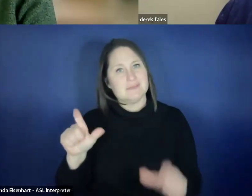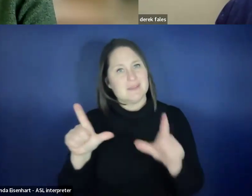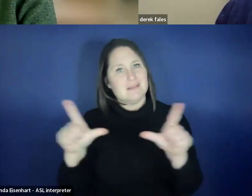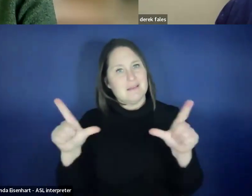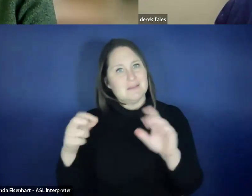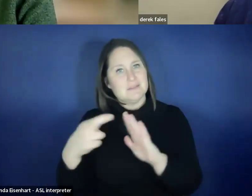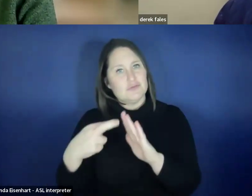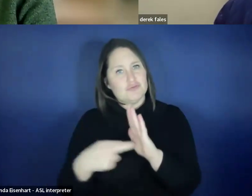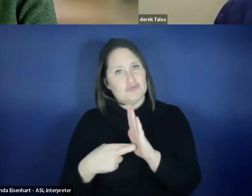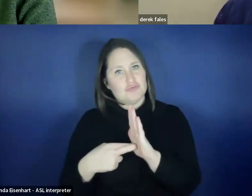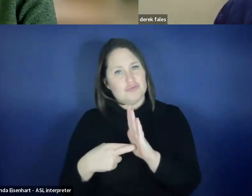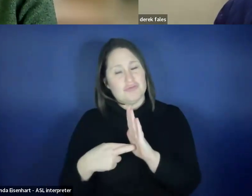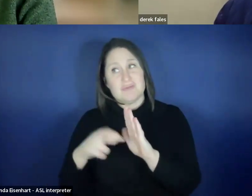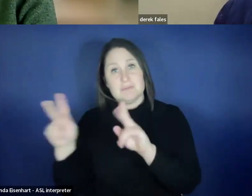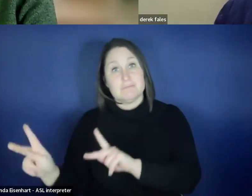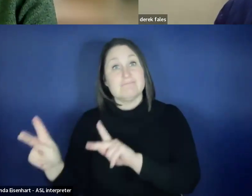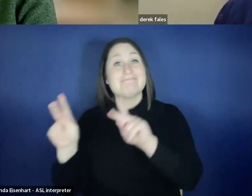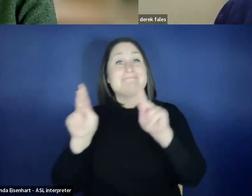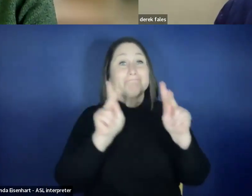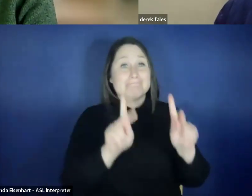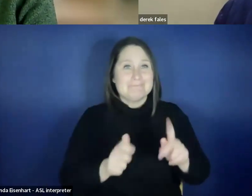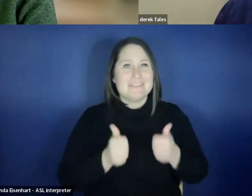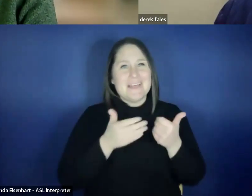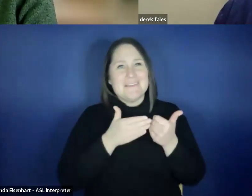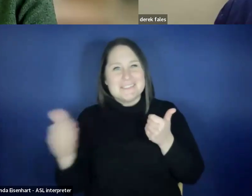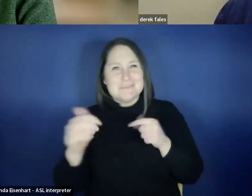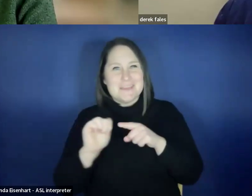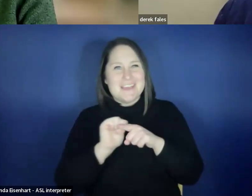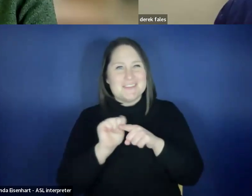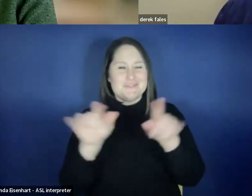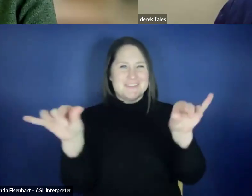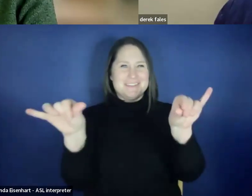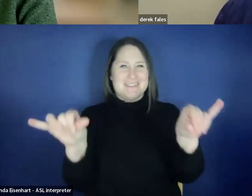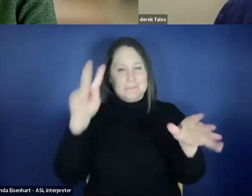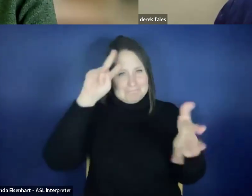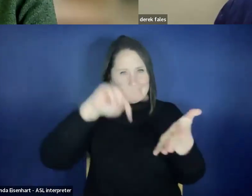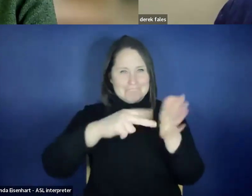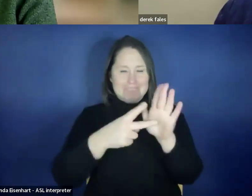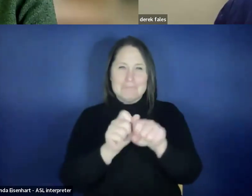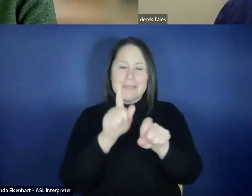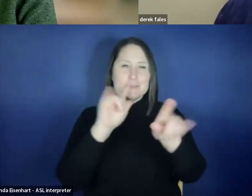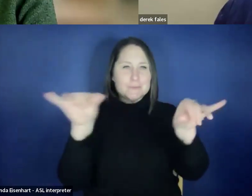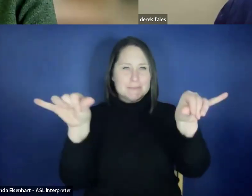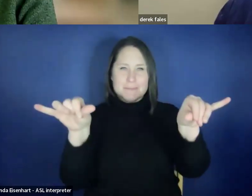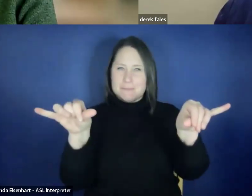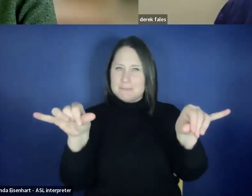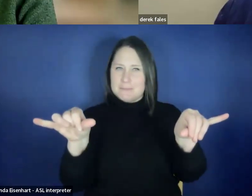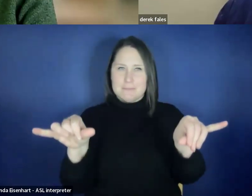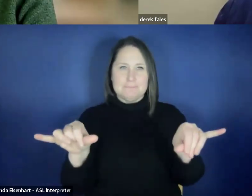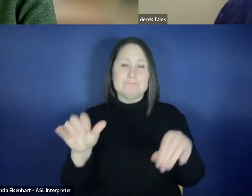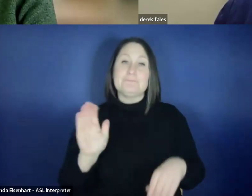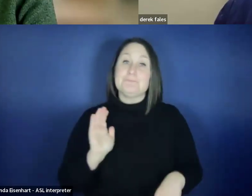rule are also trainings that complement the lifespan. So we are intentional of ensuring that through